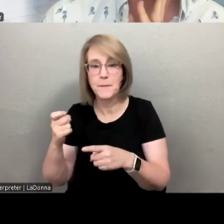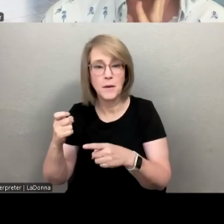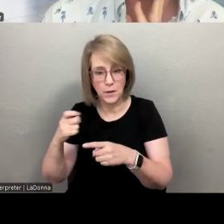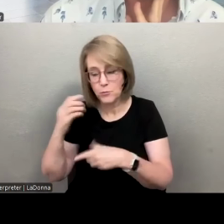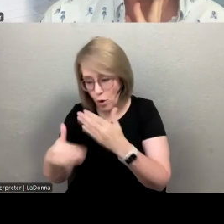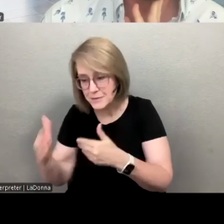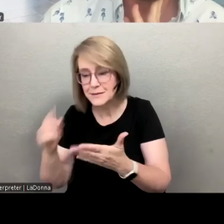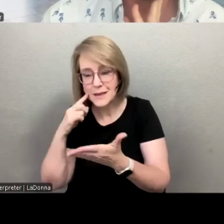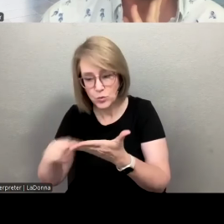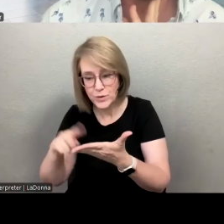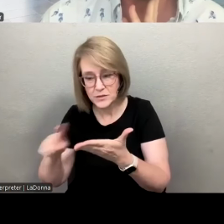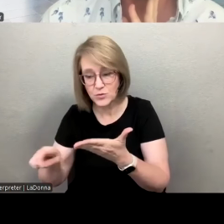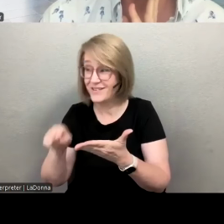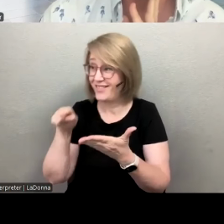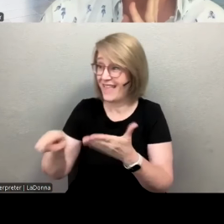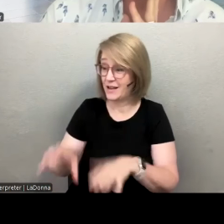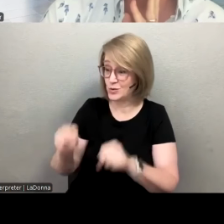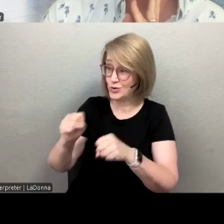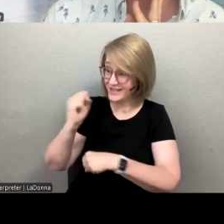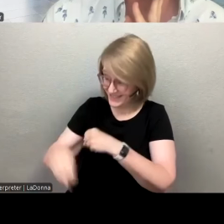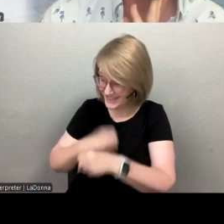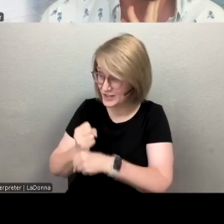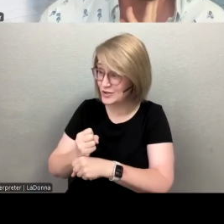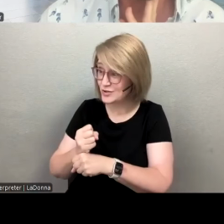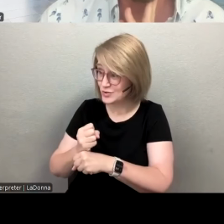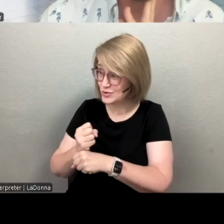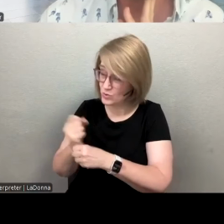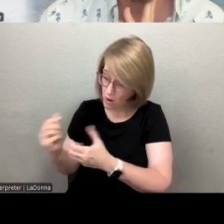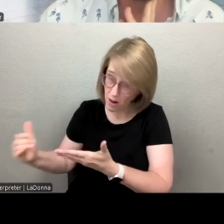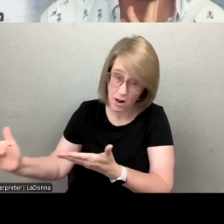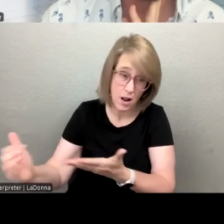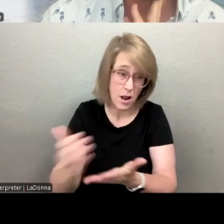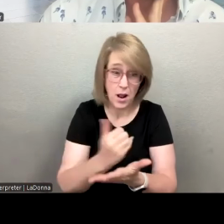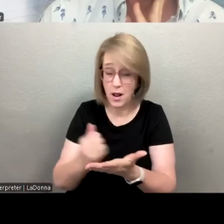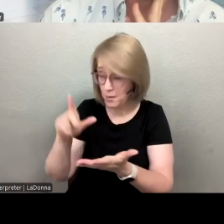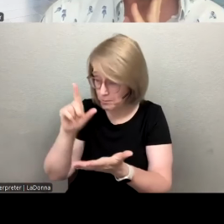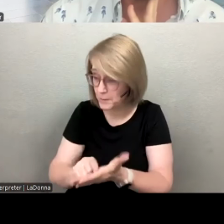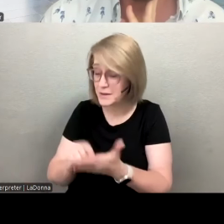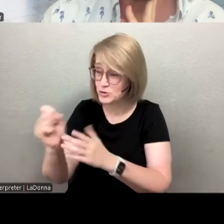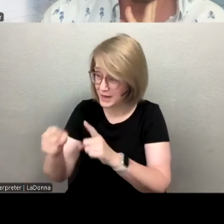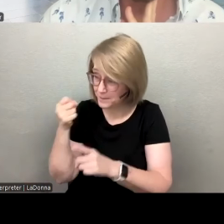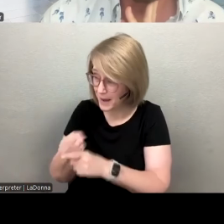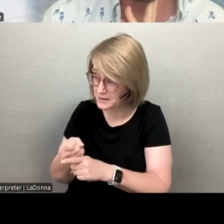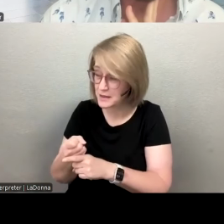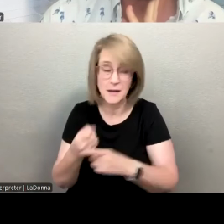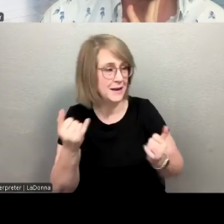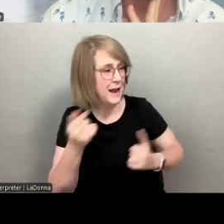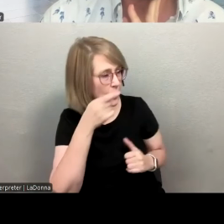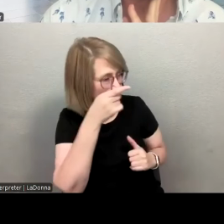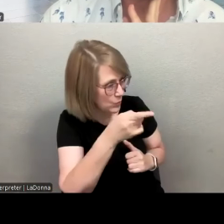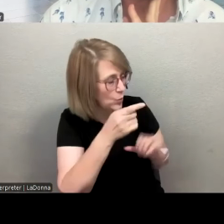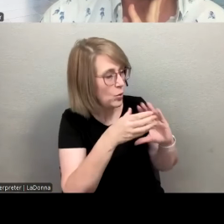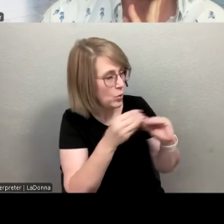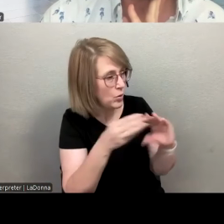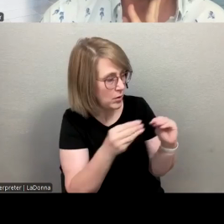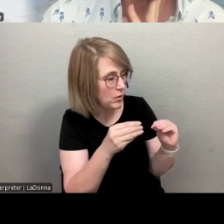for them to collect the data, analyze the data, and publish the data, and it have an impact. What you're talking about is essentially